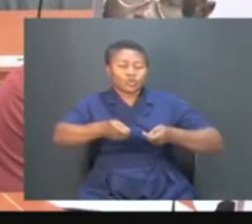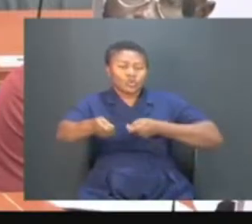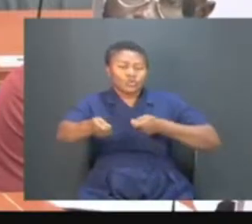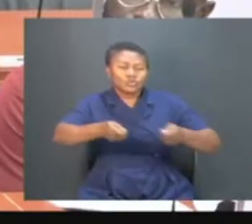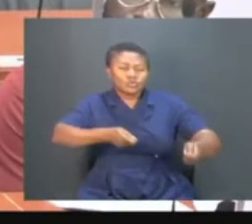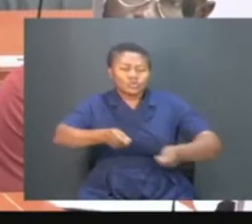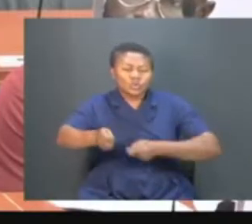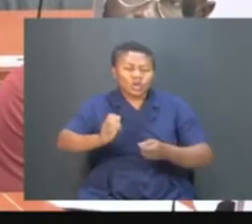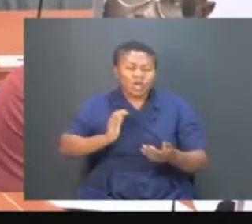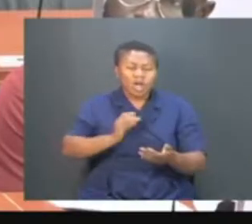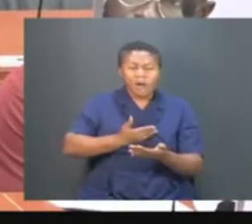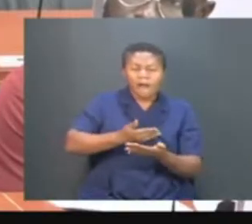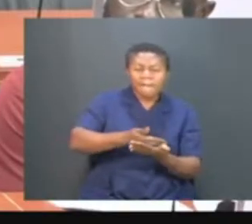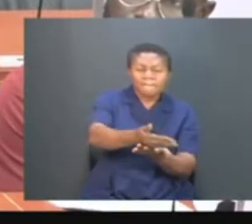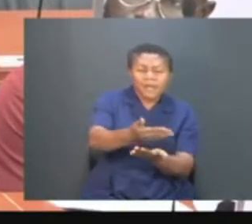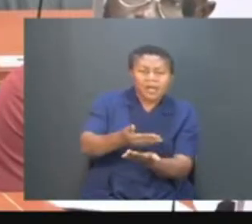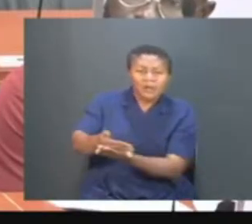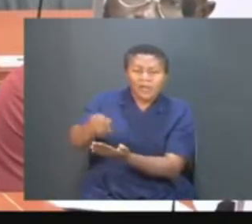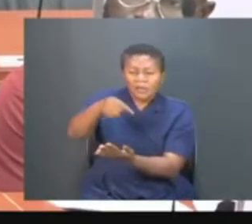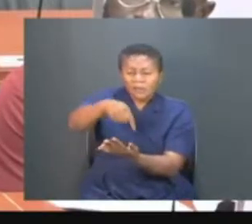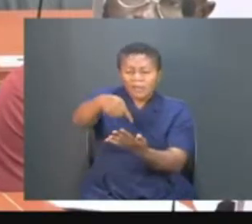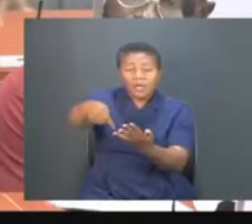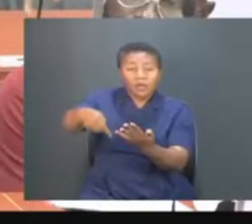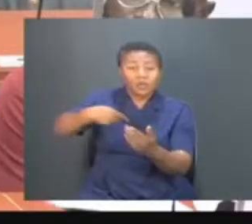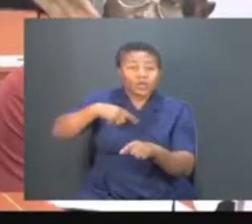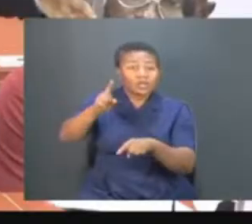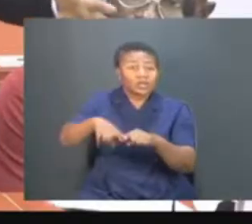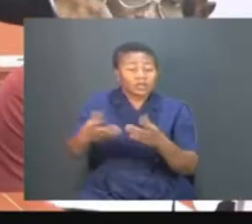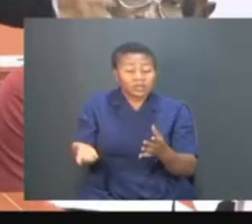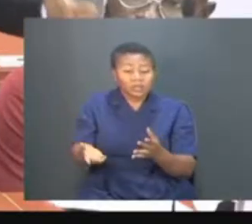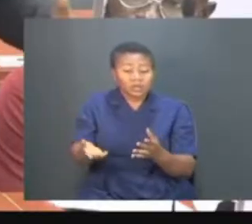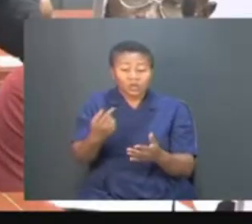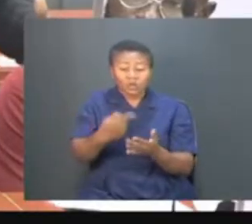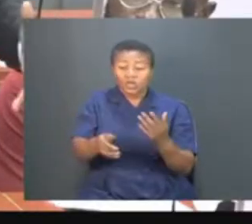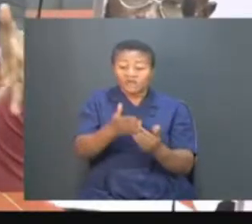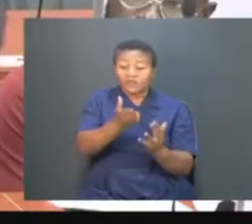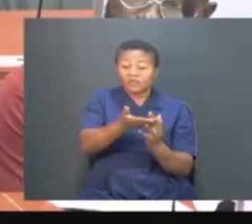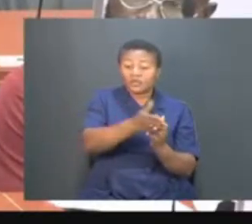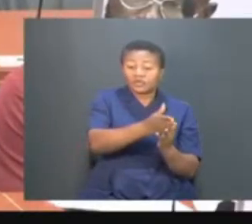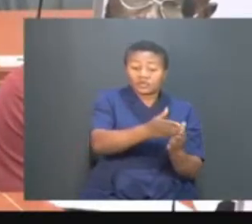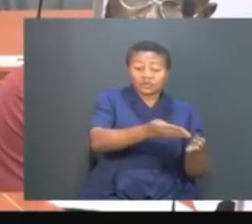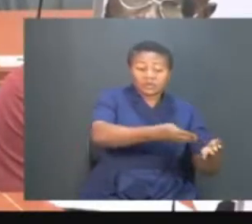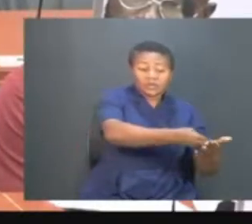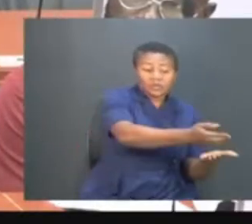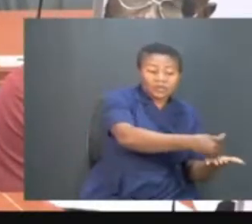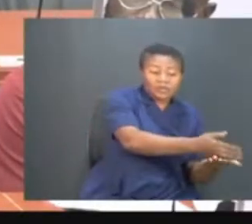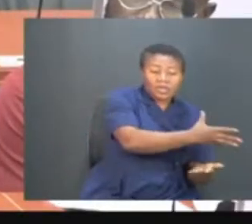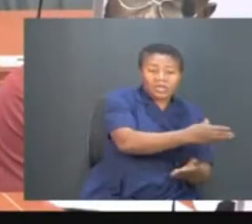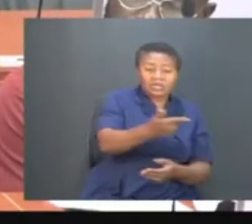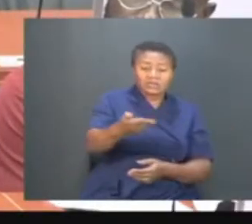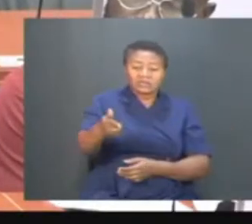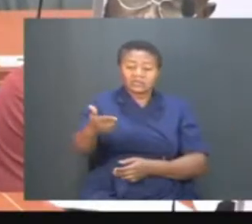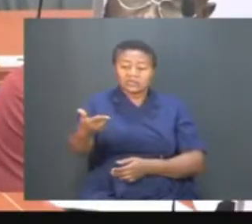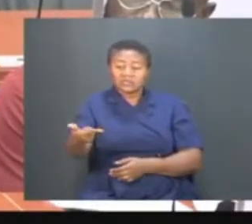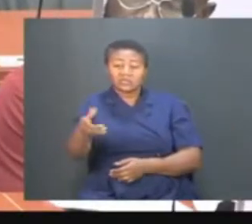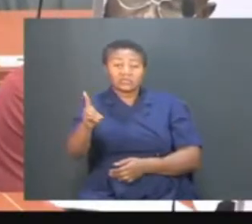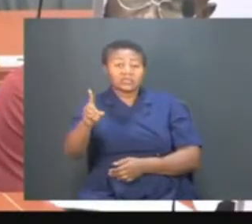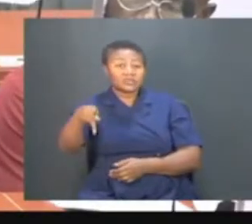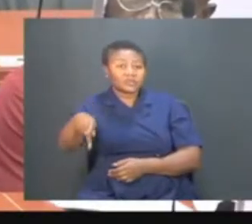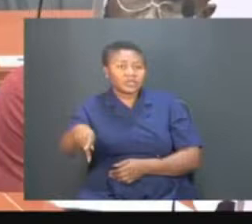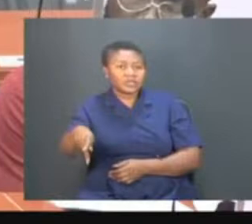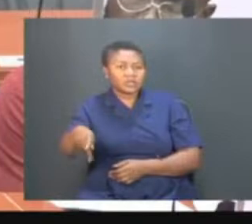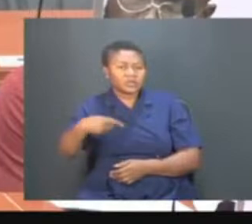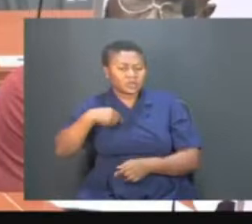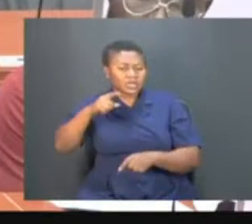We are not dealing with the correlation that we need between our expenditures control and our GDP growth. We have a lot